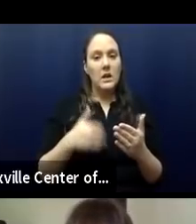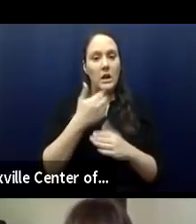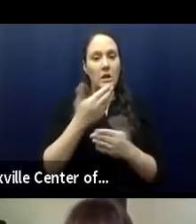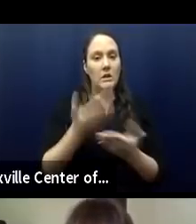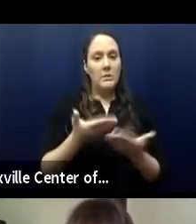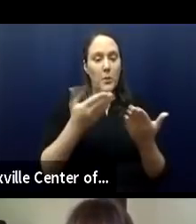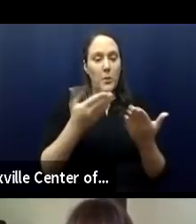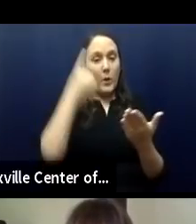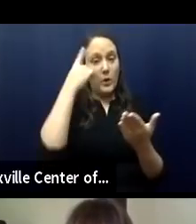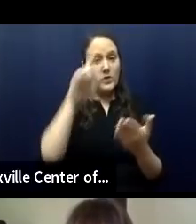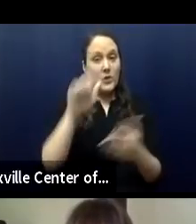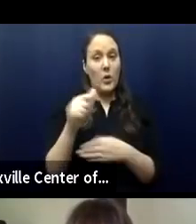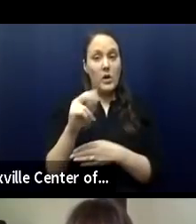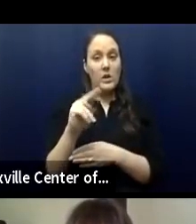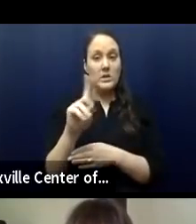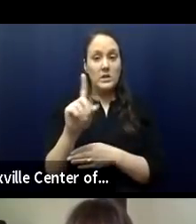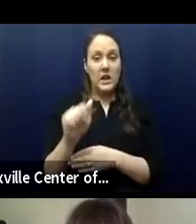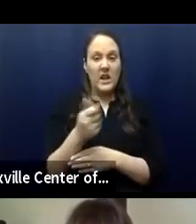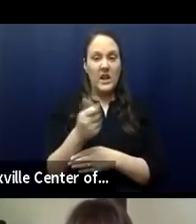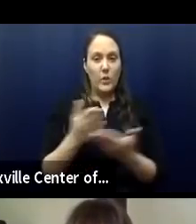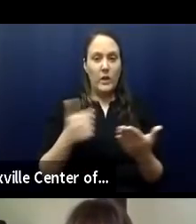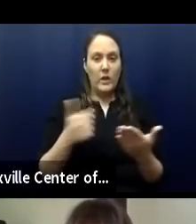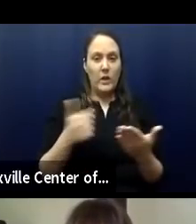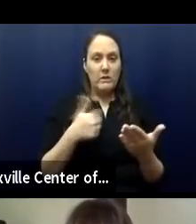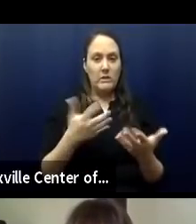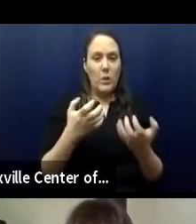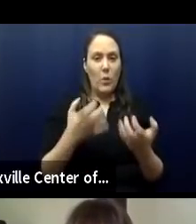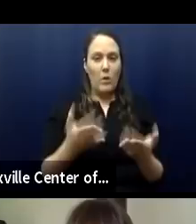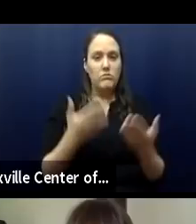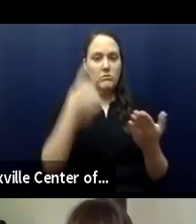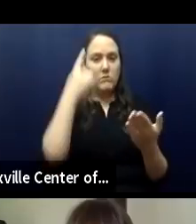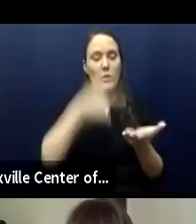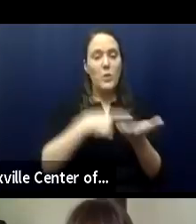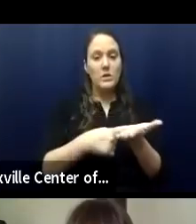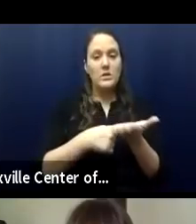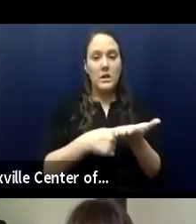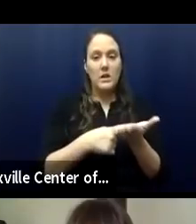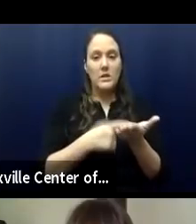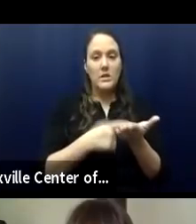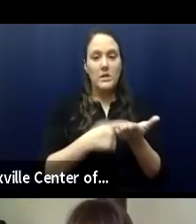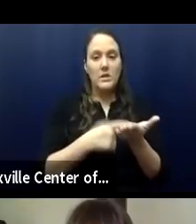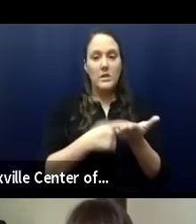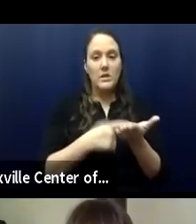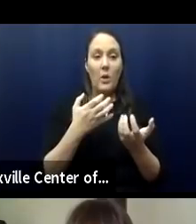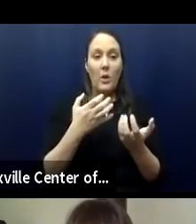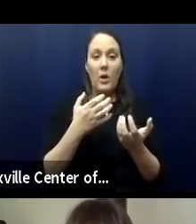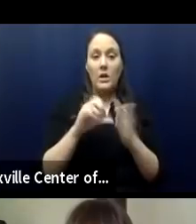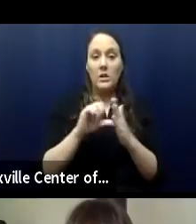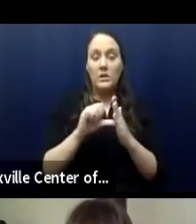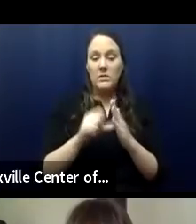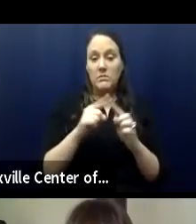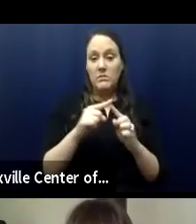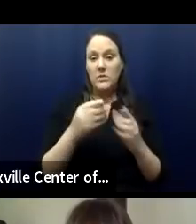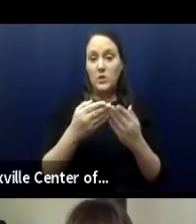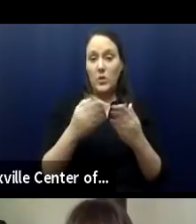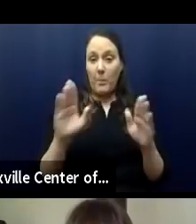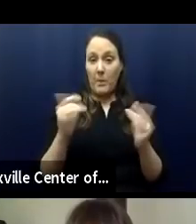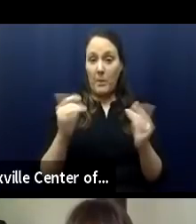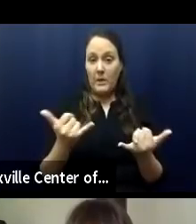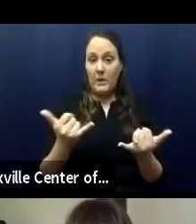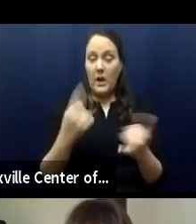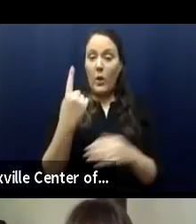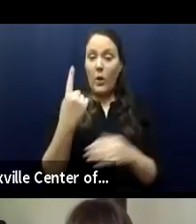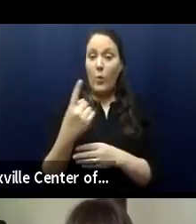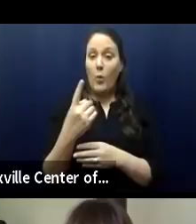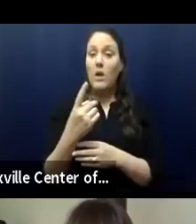a couple of items that I wish to bring up for discussion. I just want to stay to the public now. One of those is